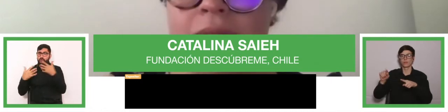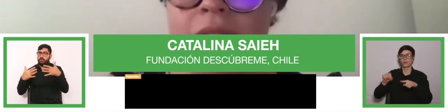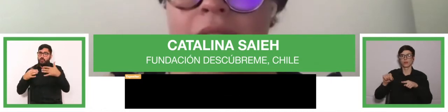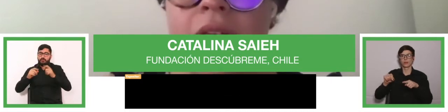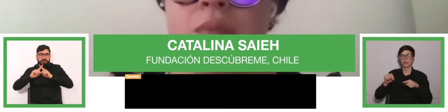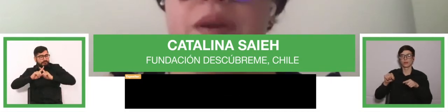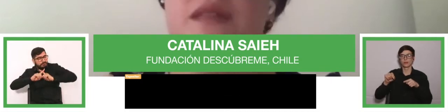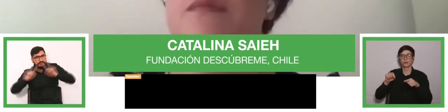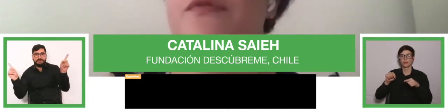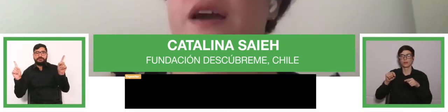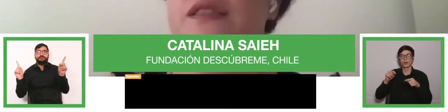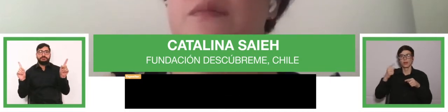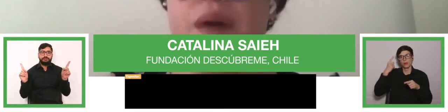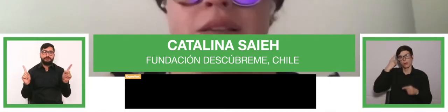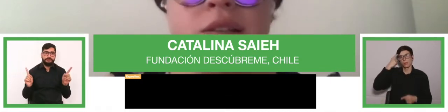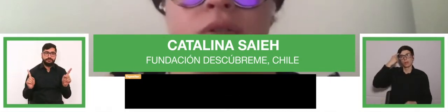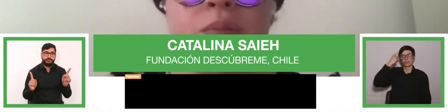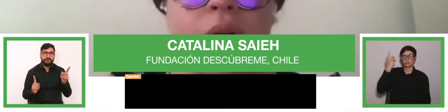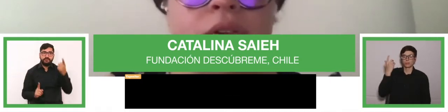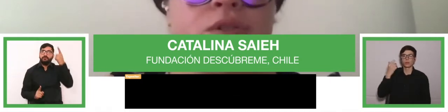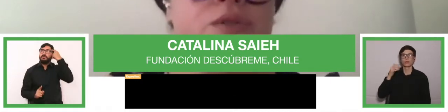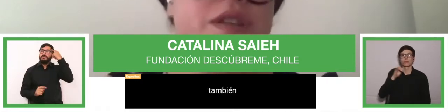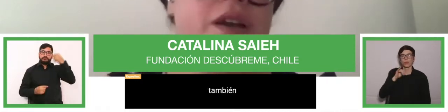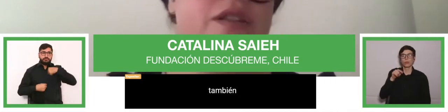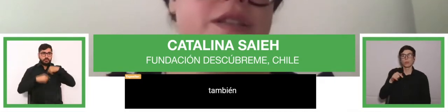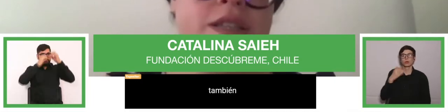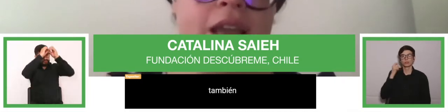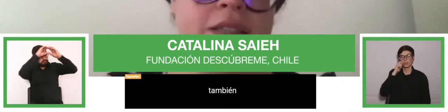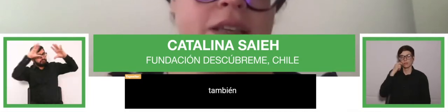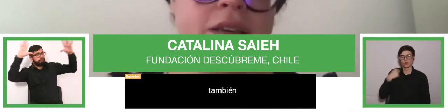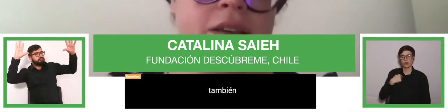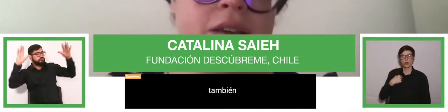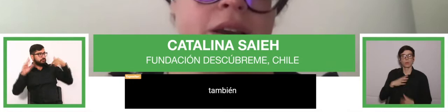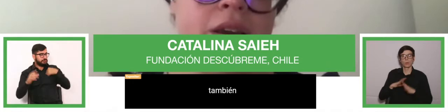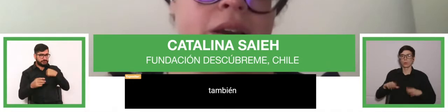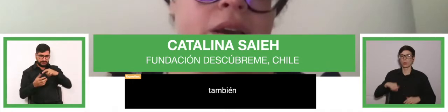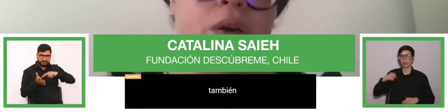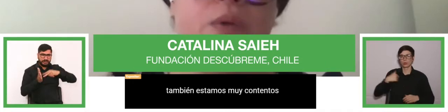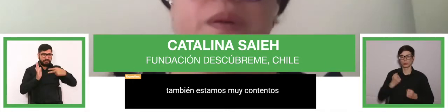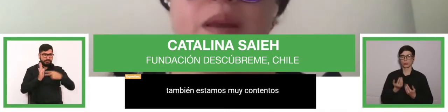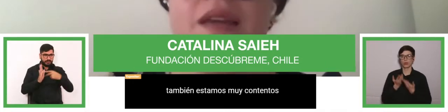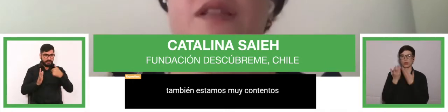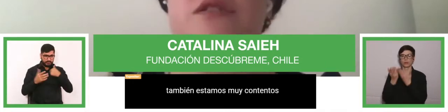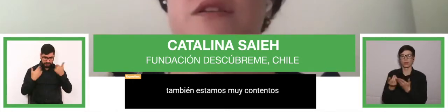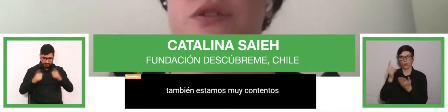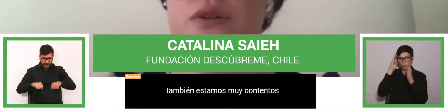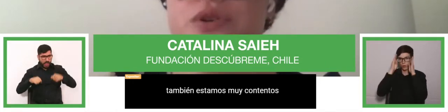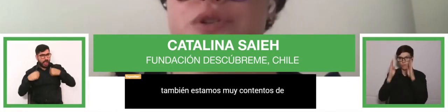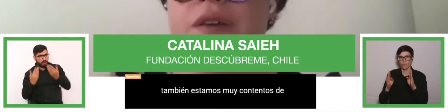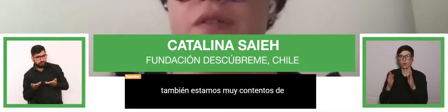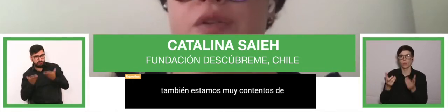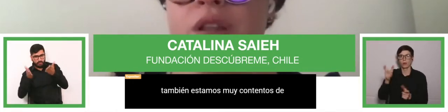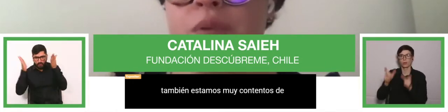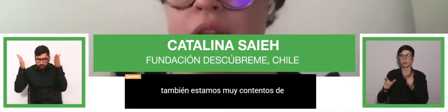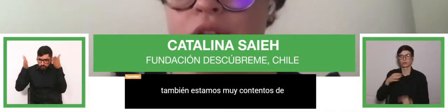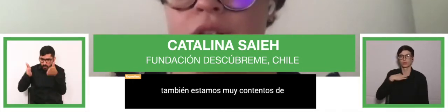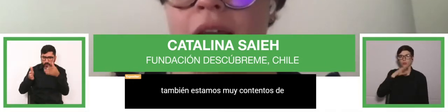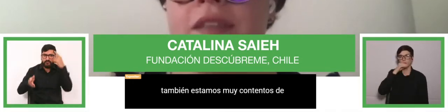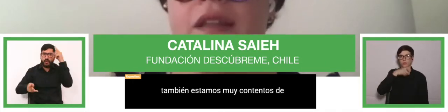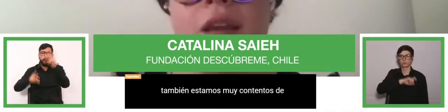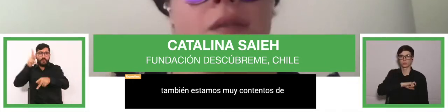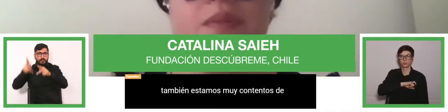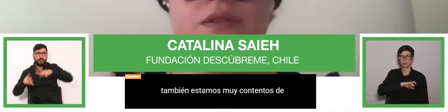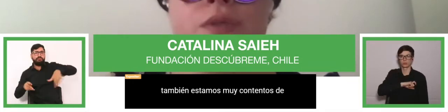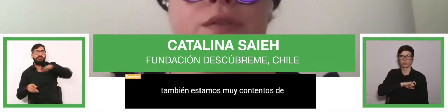in Latin America, helping them find the best local partners to take on this task. We believe that these solutions have a